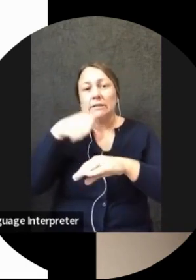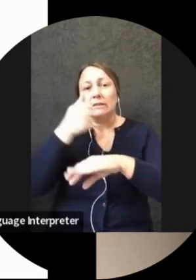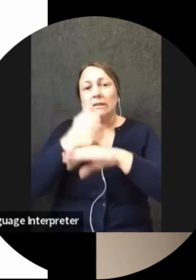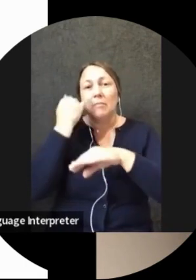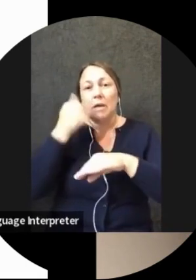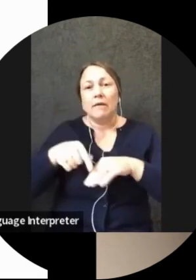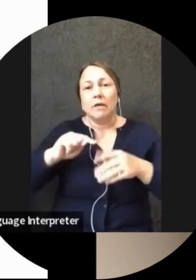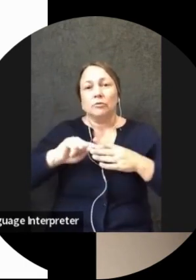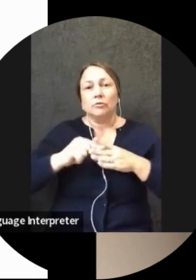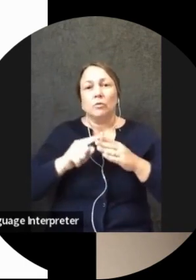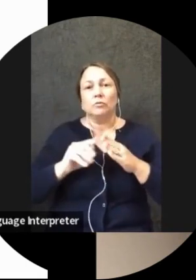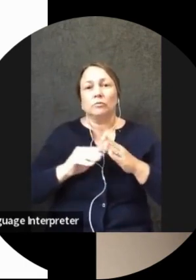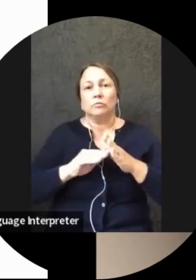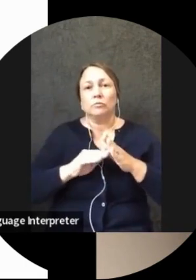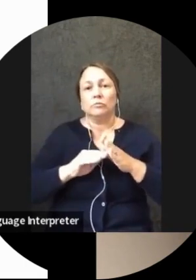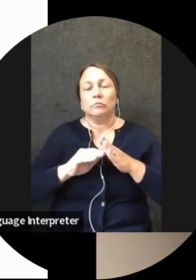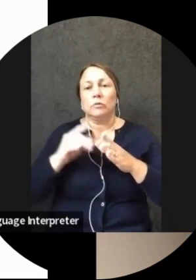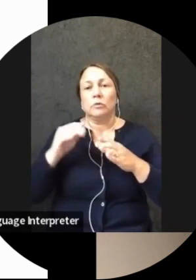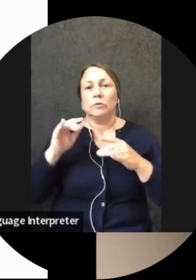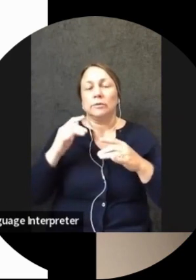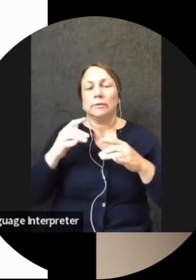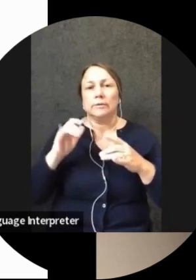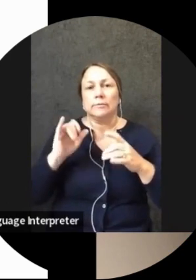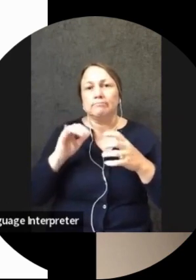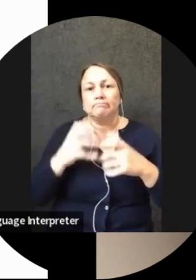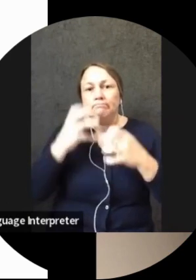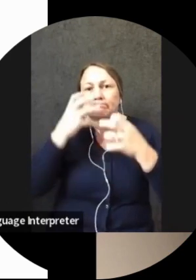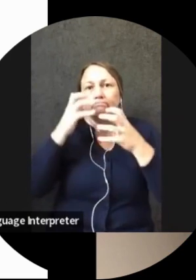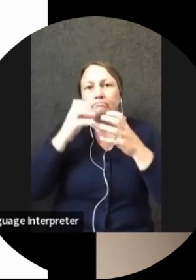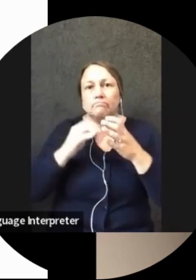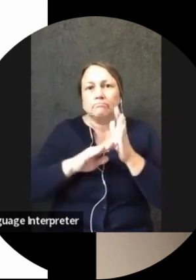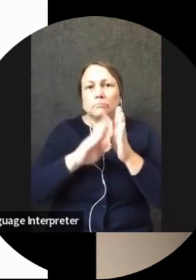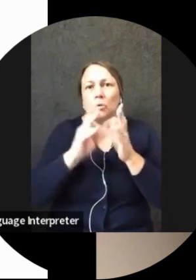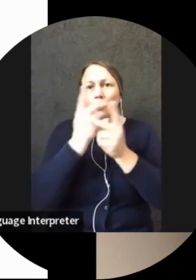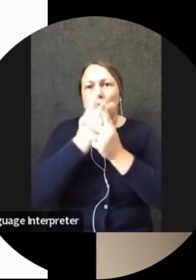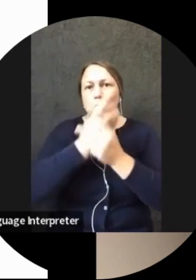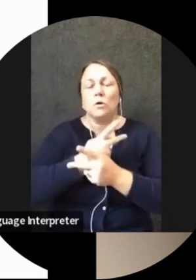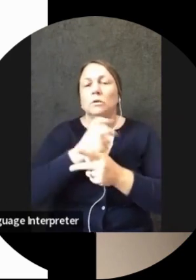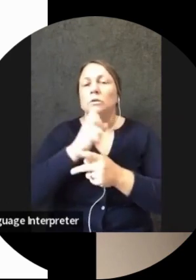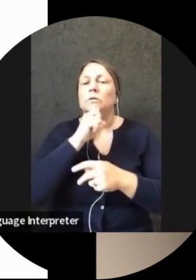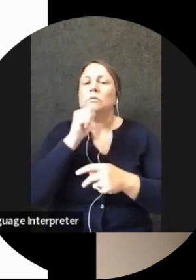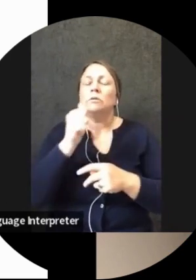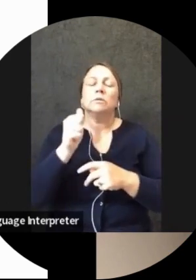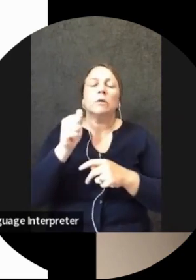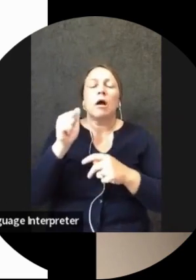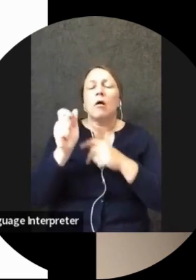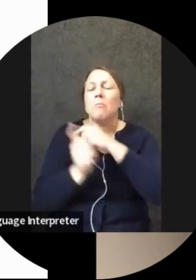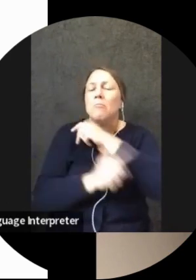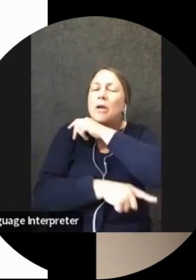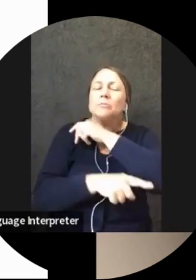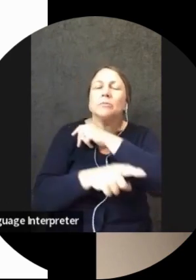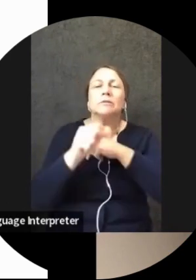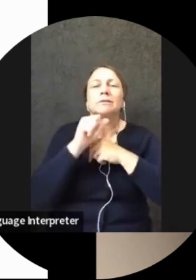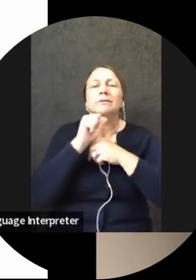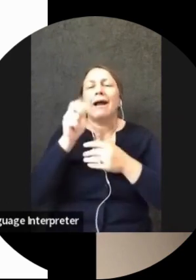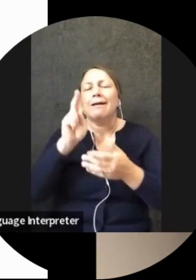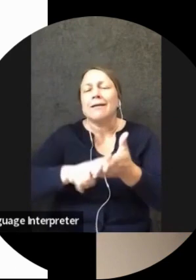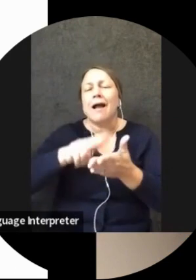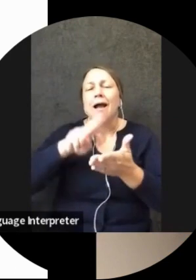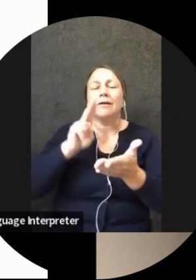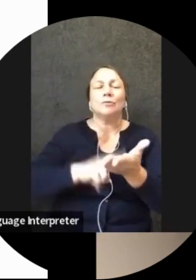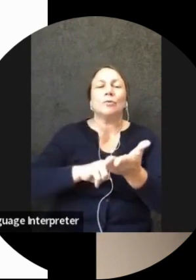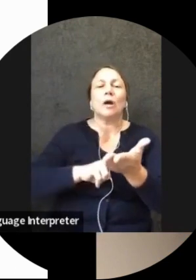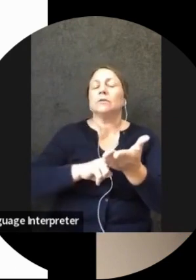And, it's not a behavior contract, it's not a punishment, and it's part of the